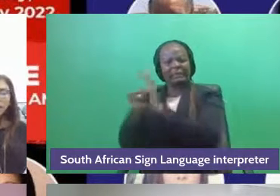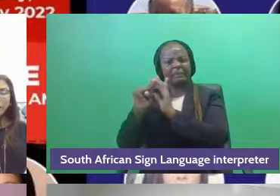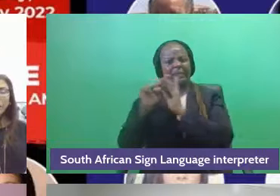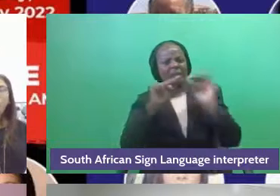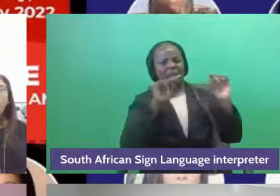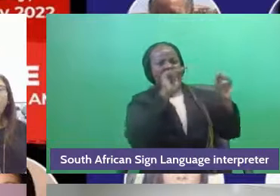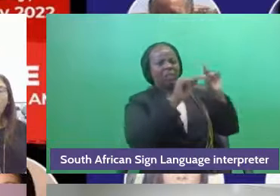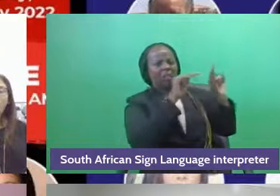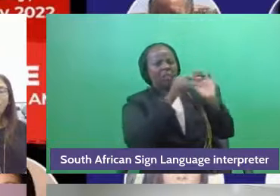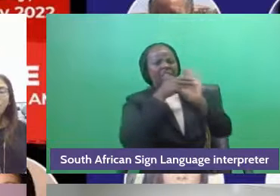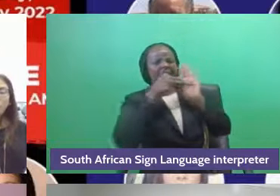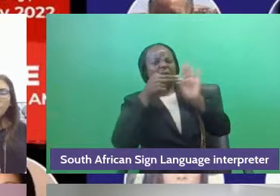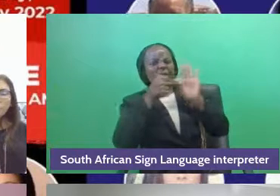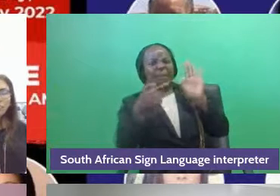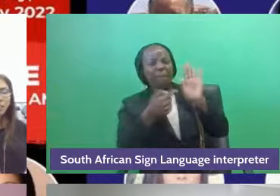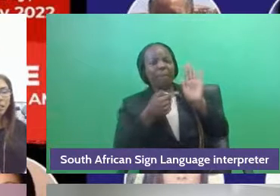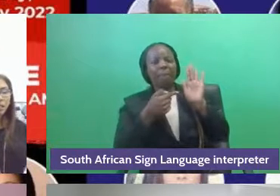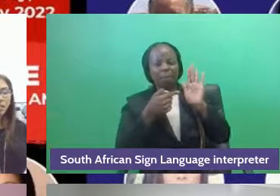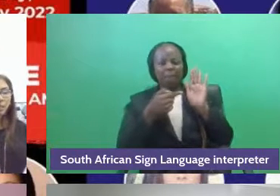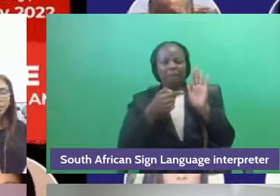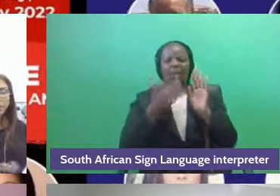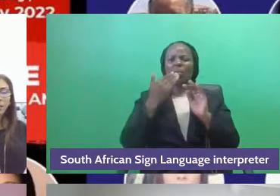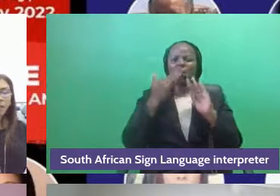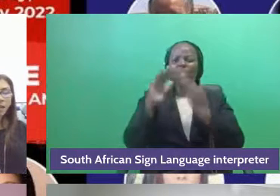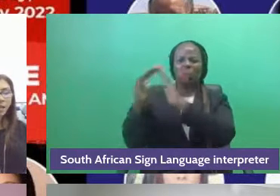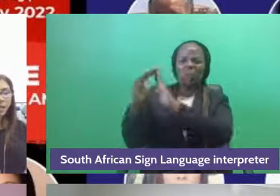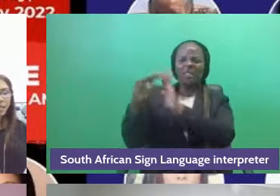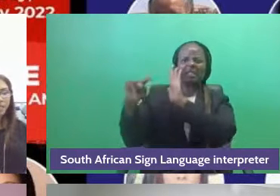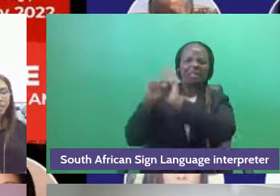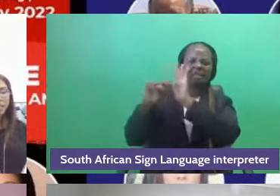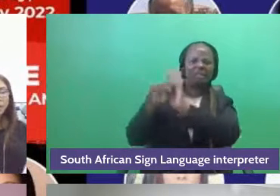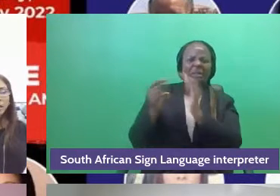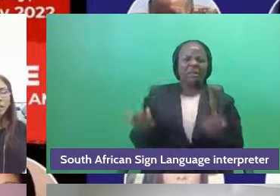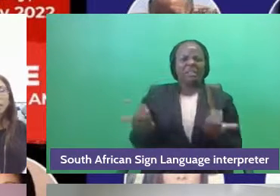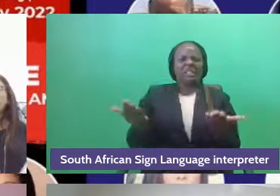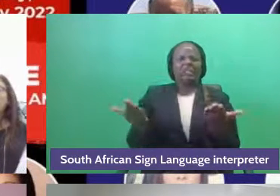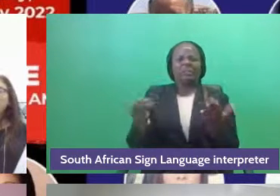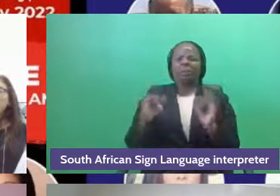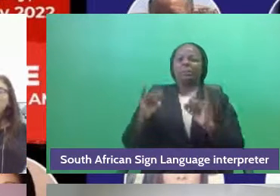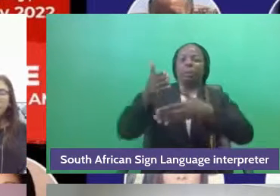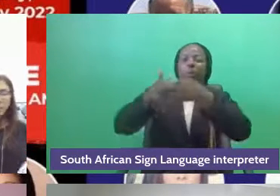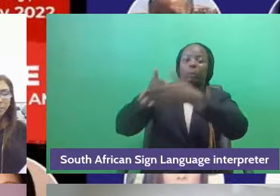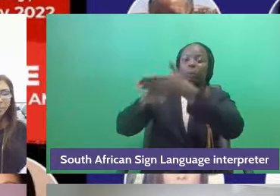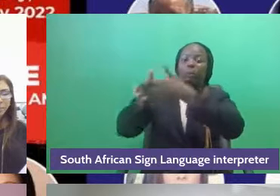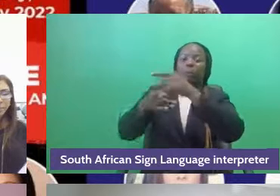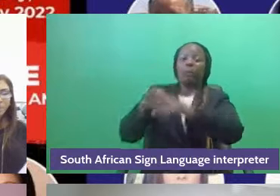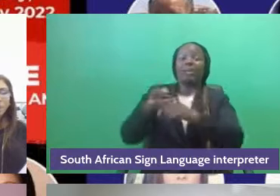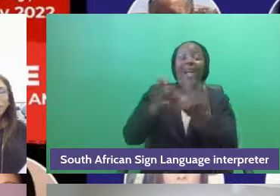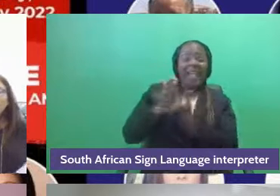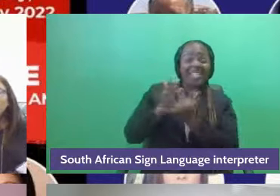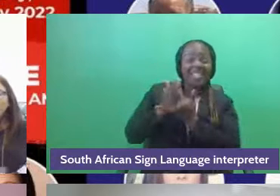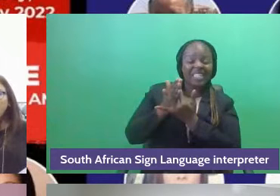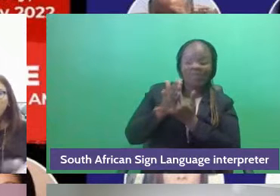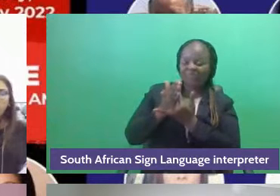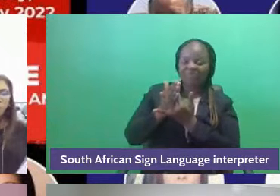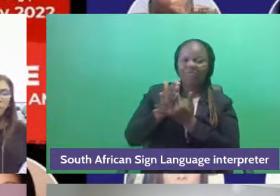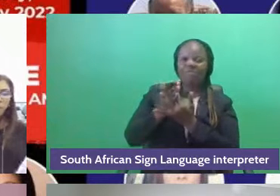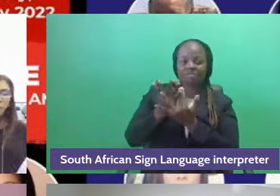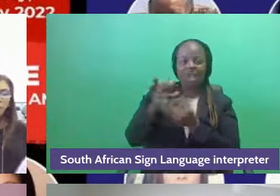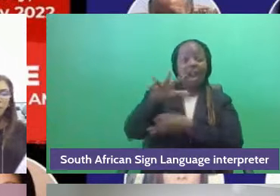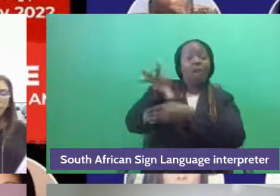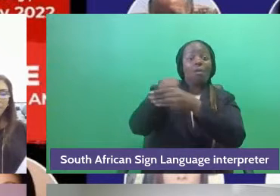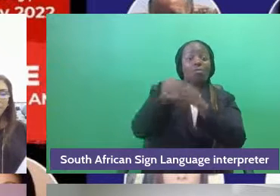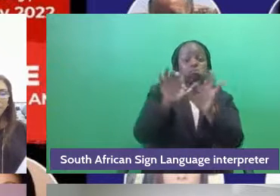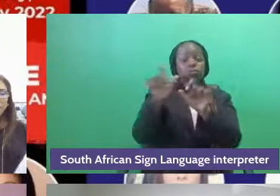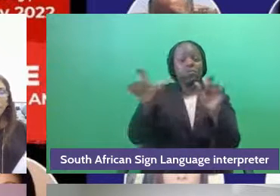So the negative attitudes, the community, the services are in essence therefore not accessible and not inclusive of